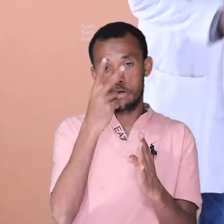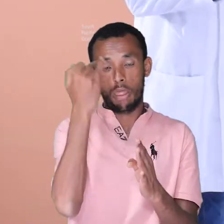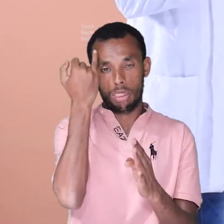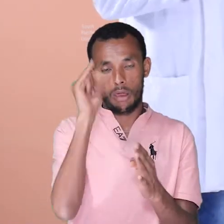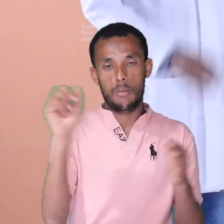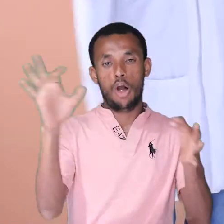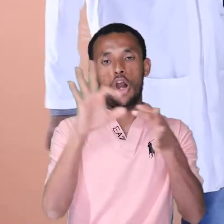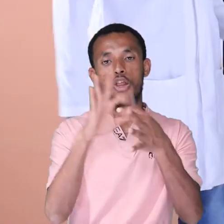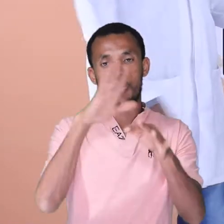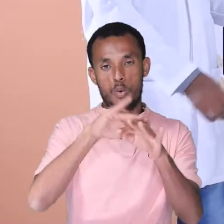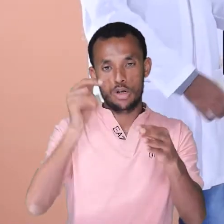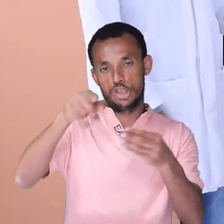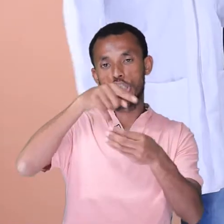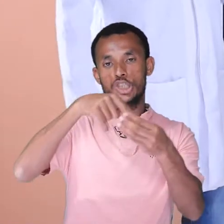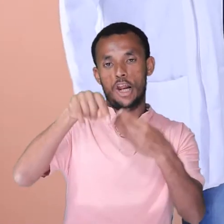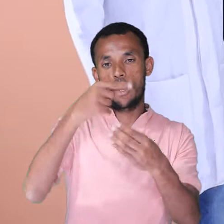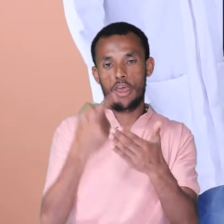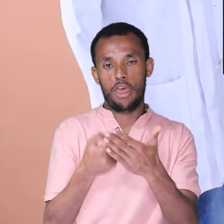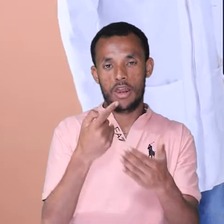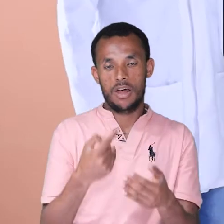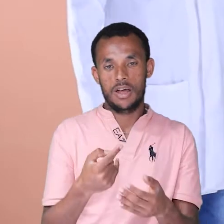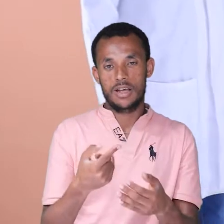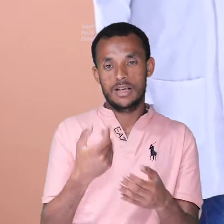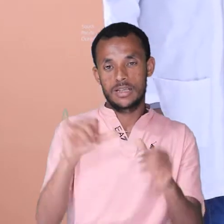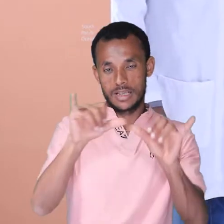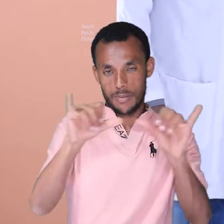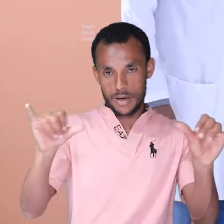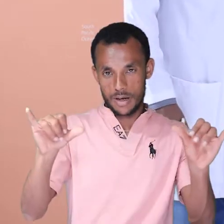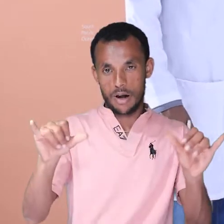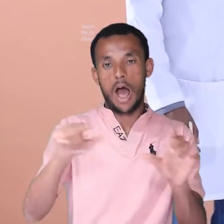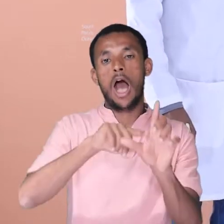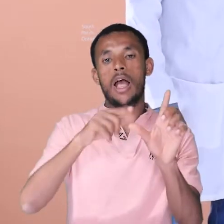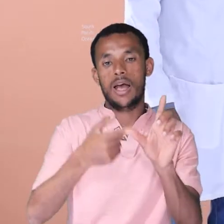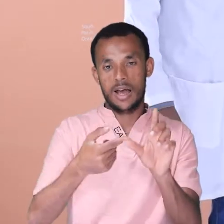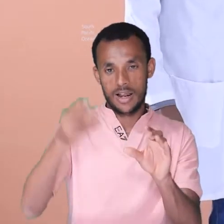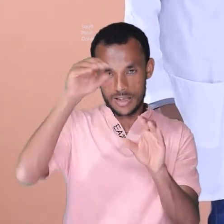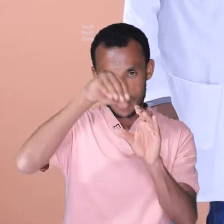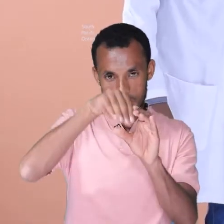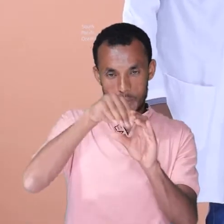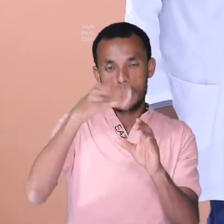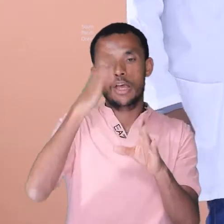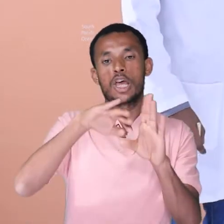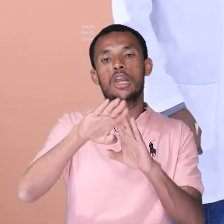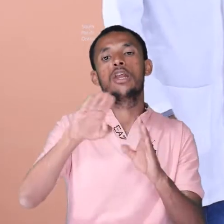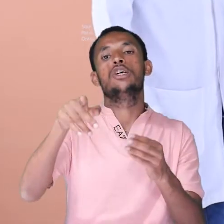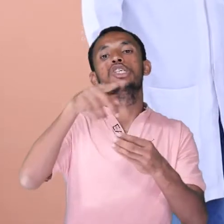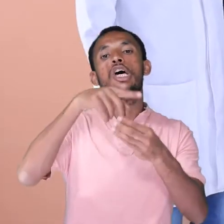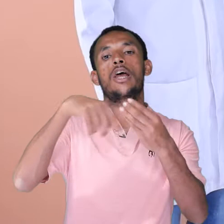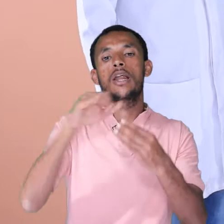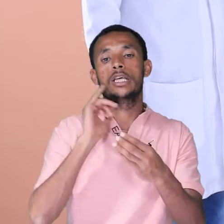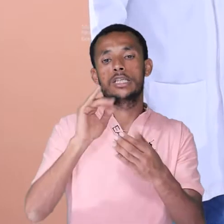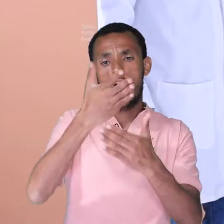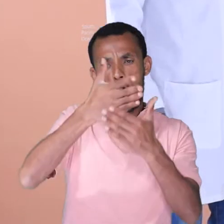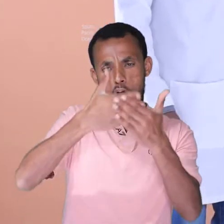theorems related on circles. Here, the measure of an angle inscribed in a circle is half of